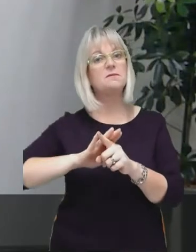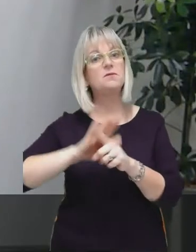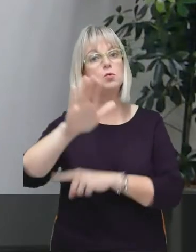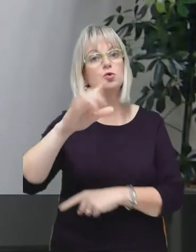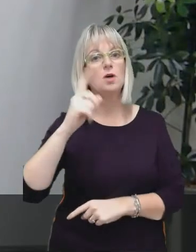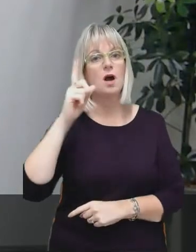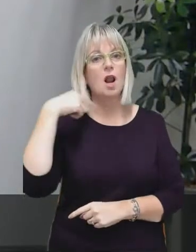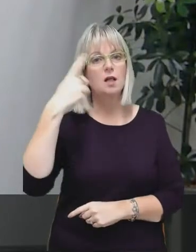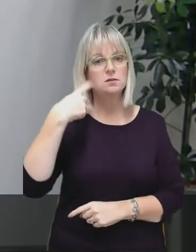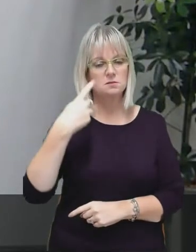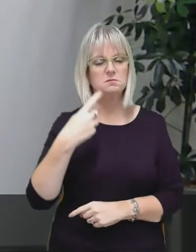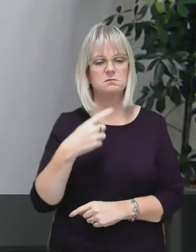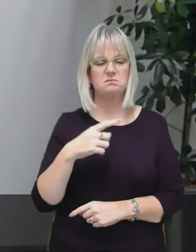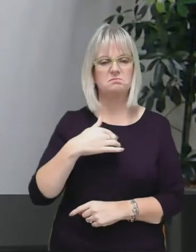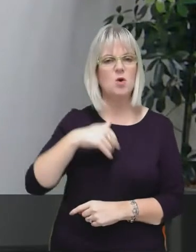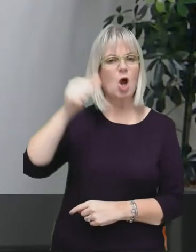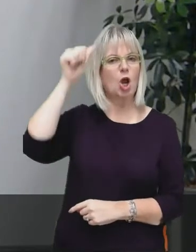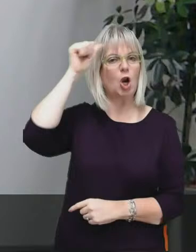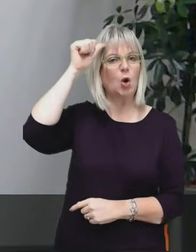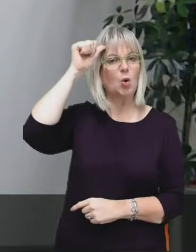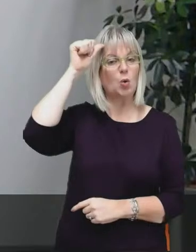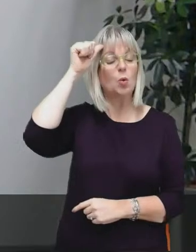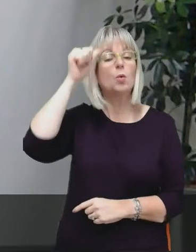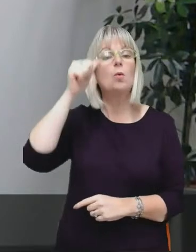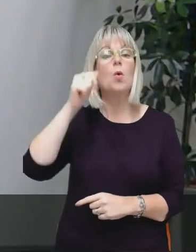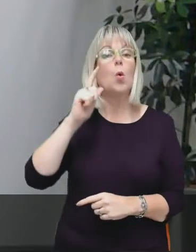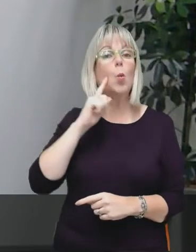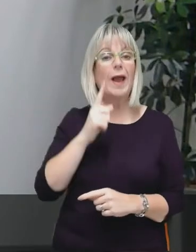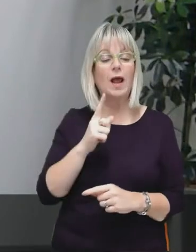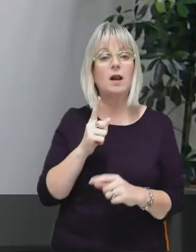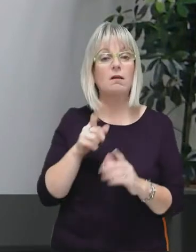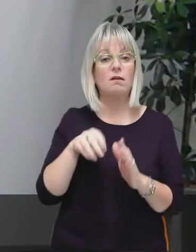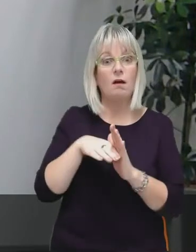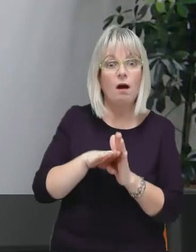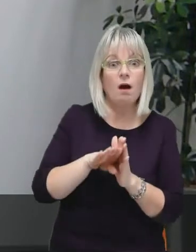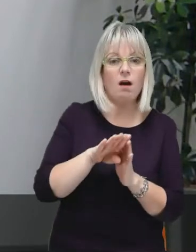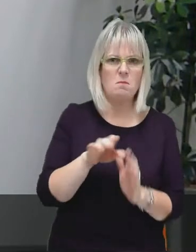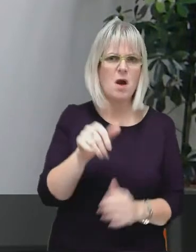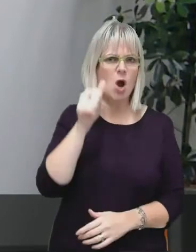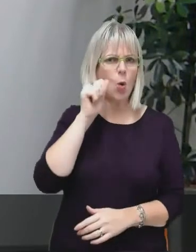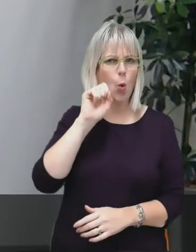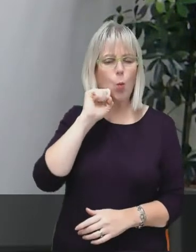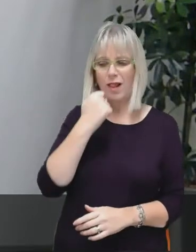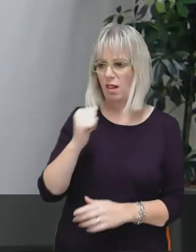that when we come out of this crisis, which we will, we'll still be the best,